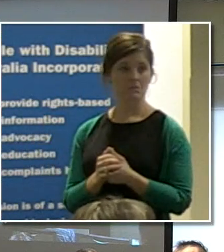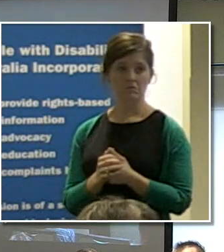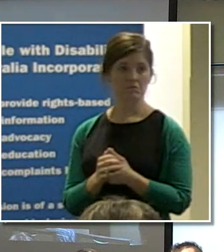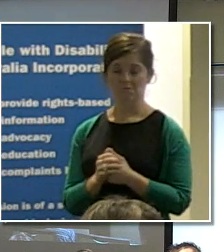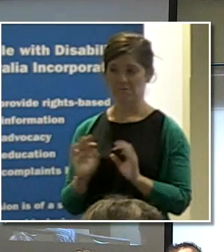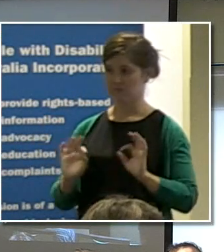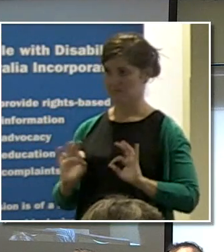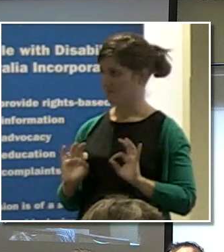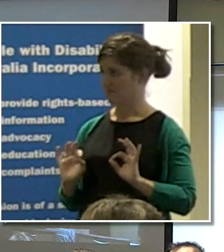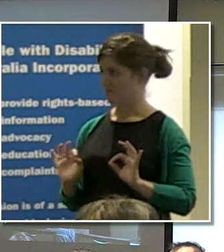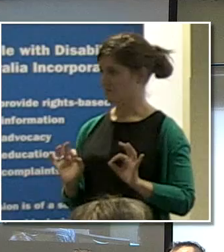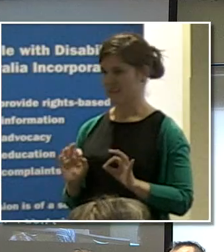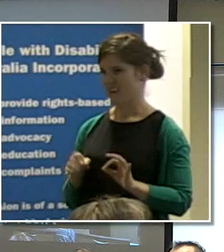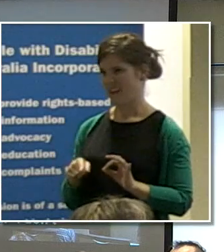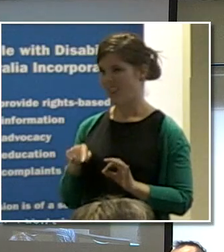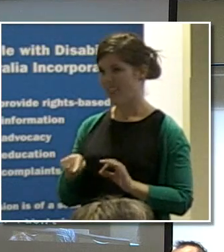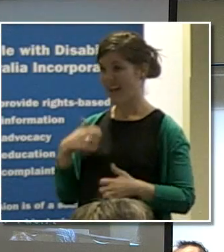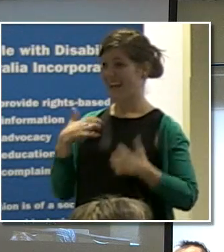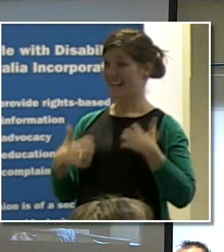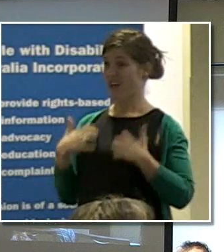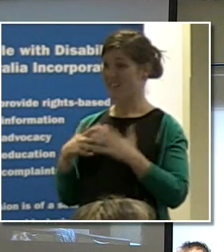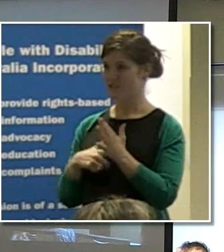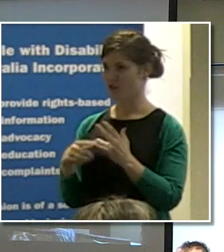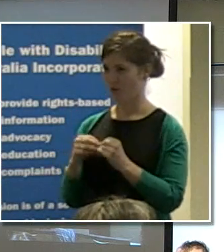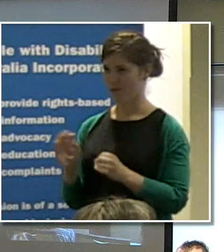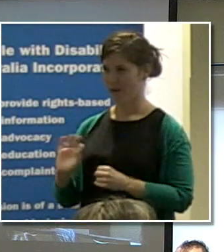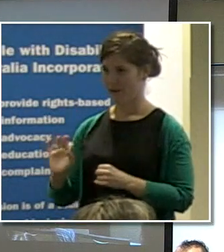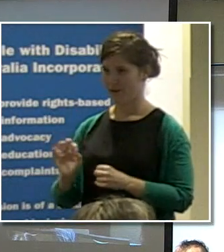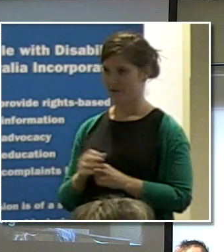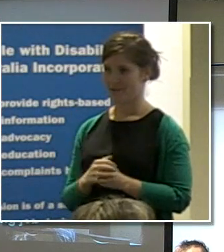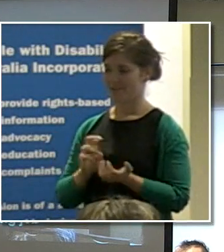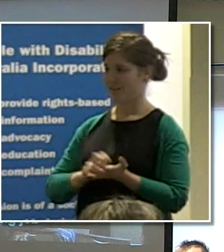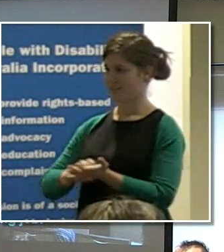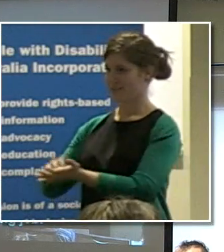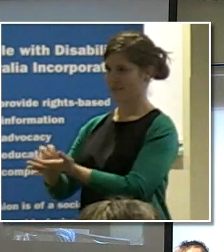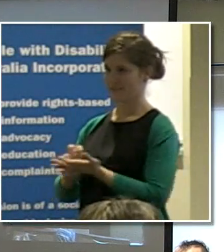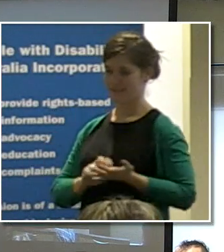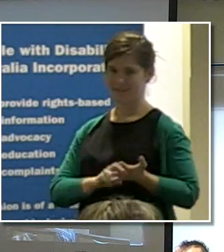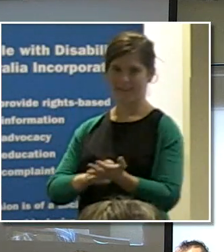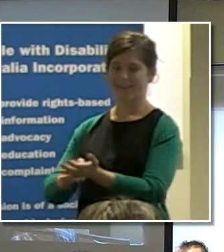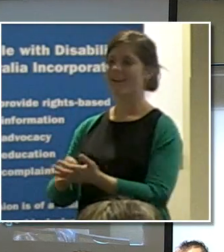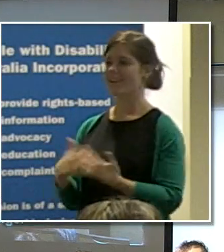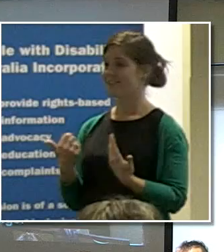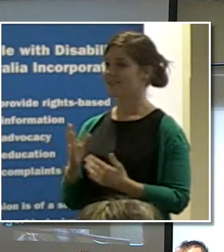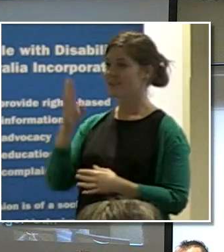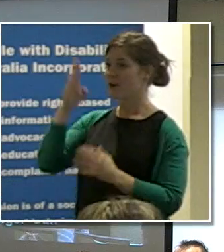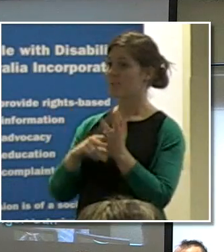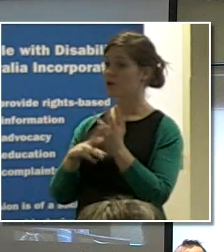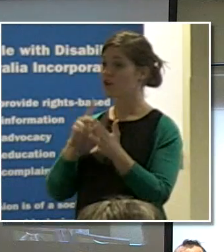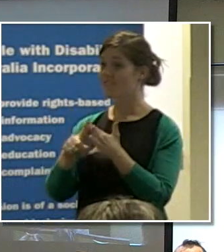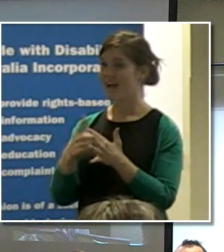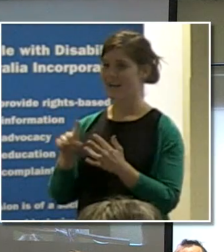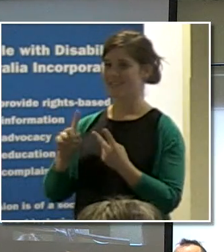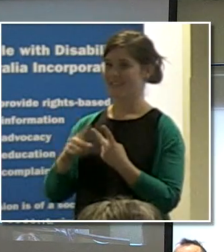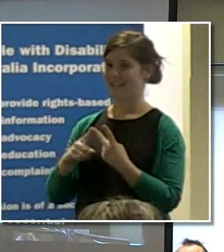I don't know, there's actually a thrilling job. It's about signing things. So can we have a mover and seconder that